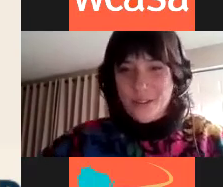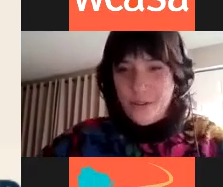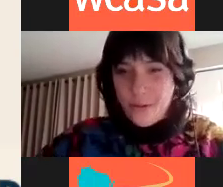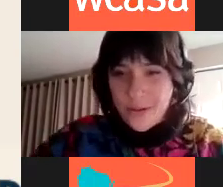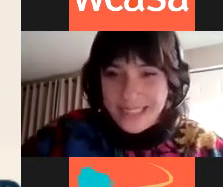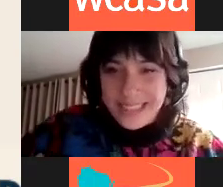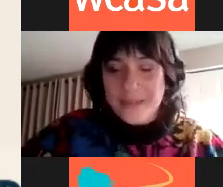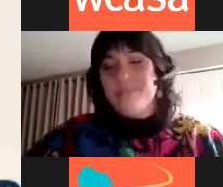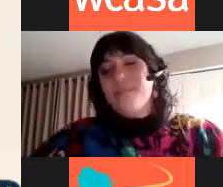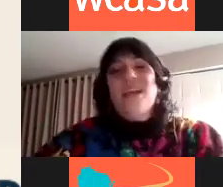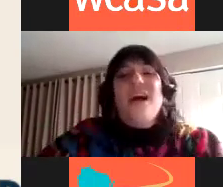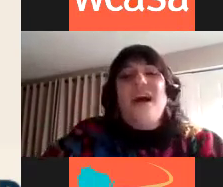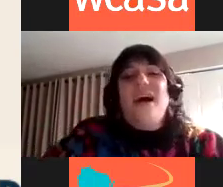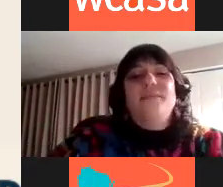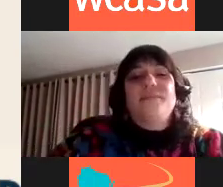validate your idea.